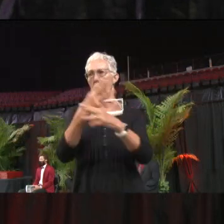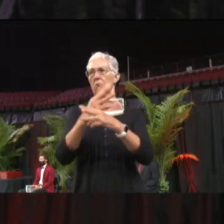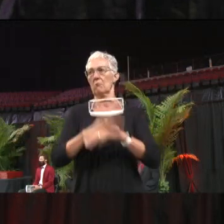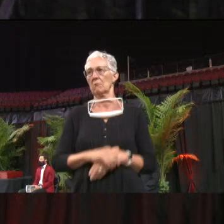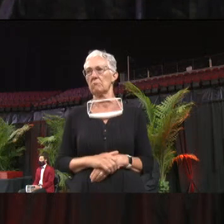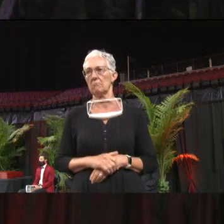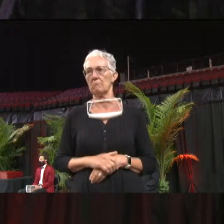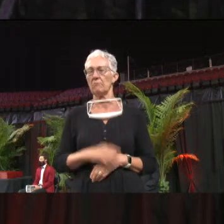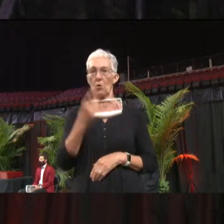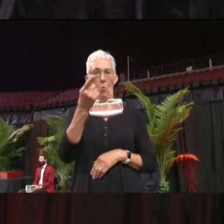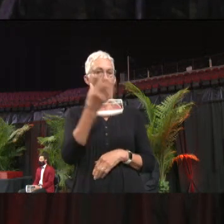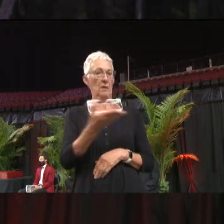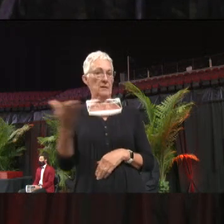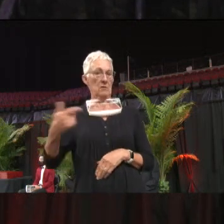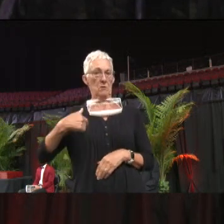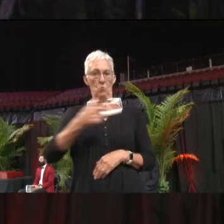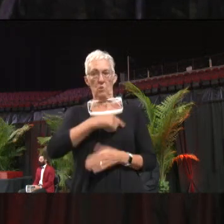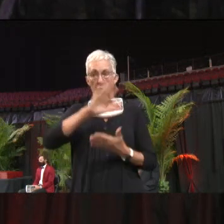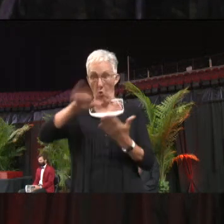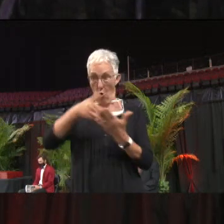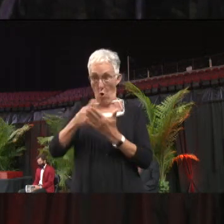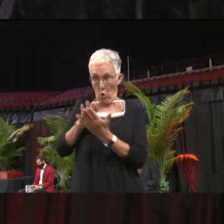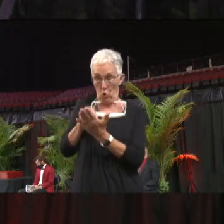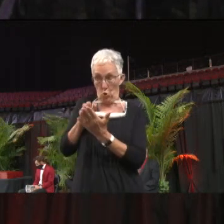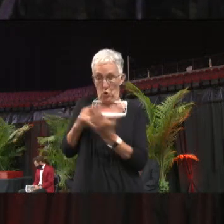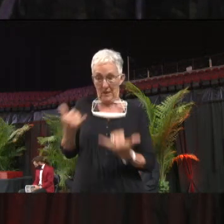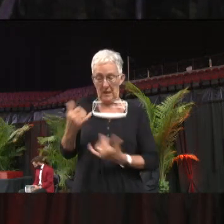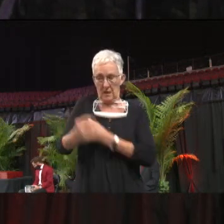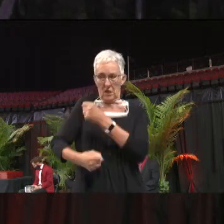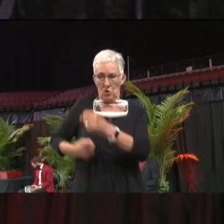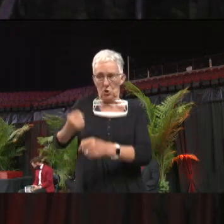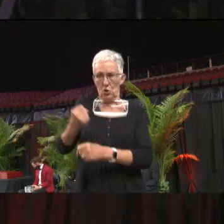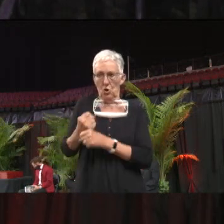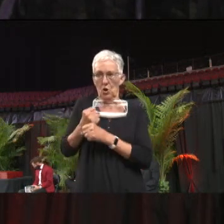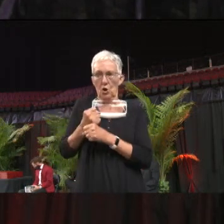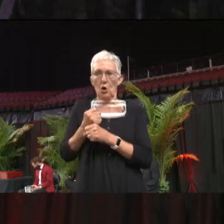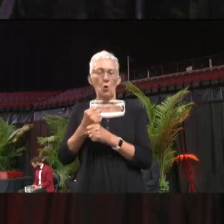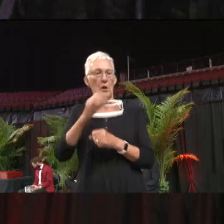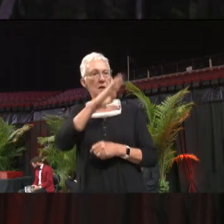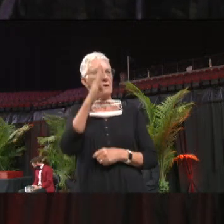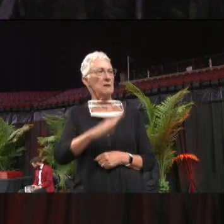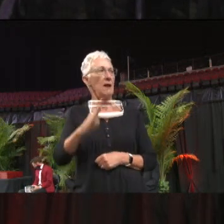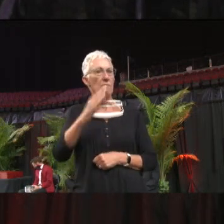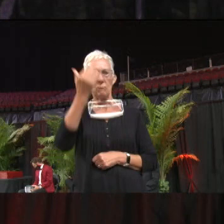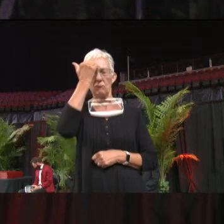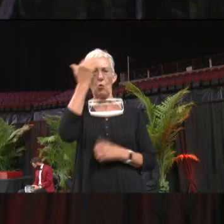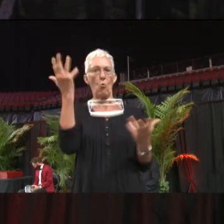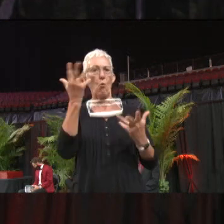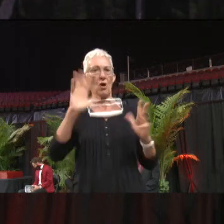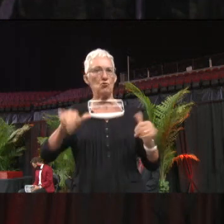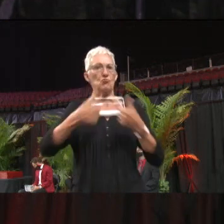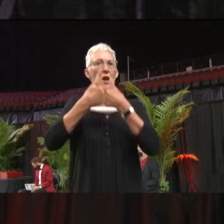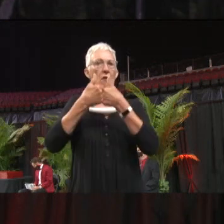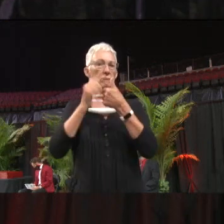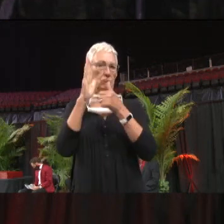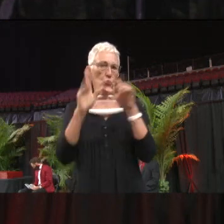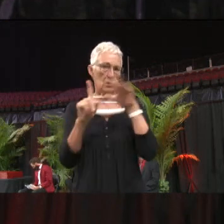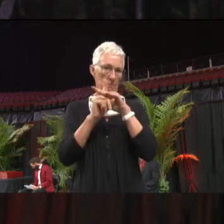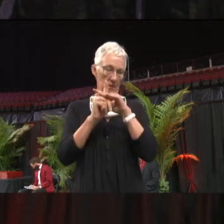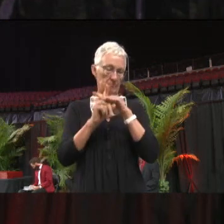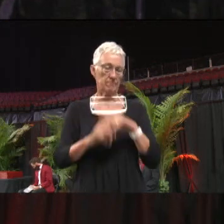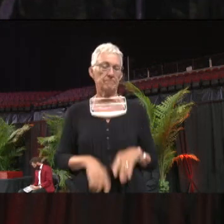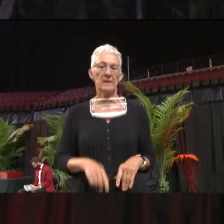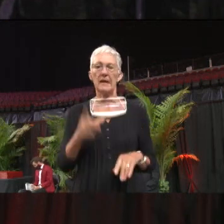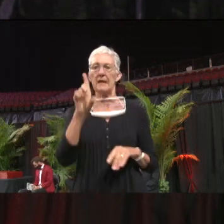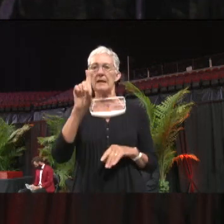we have all learned this year is we really have no idea what challenges we are expected to face. One of my favorite quotes is by Dan Gilbert.